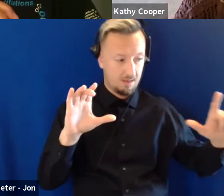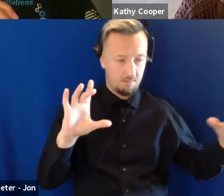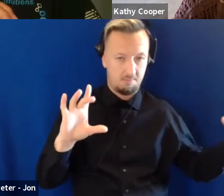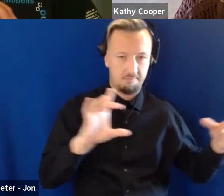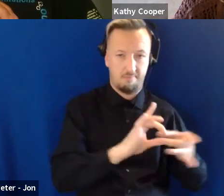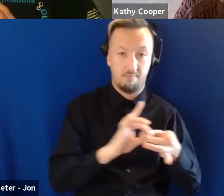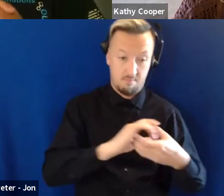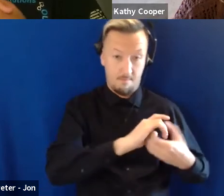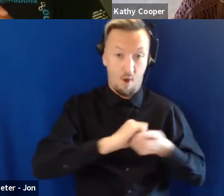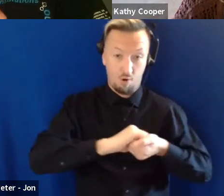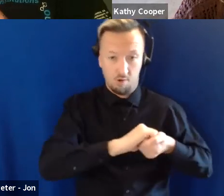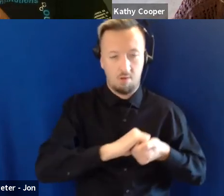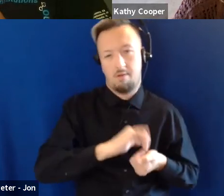them.